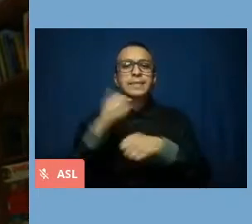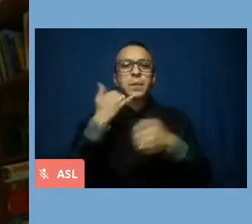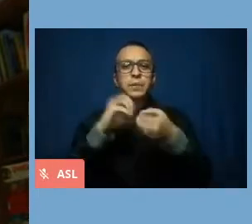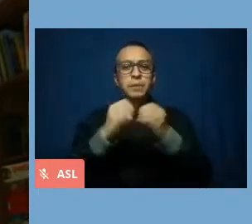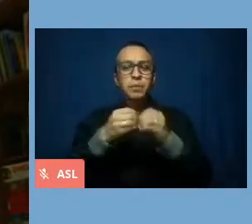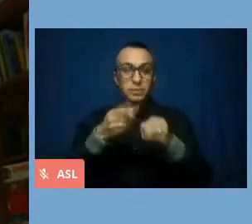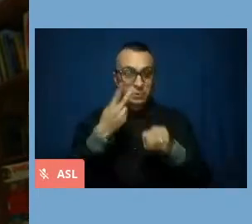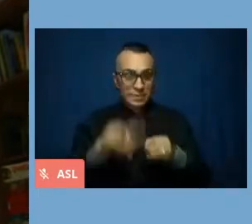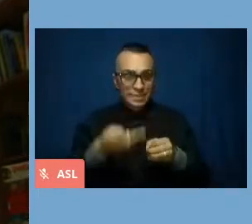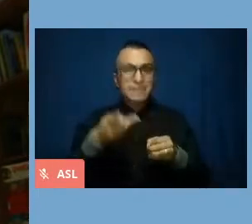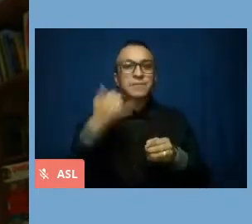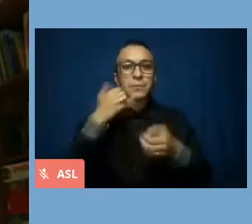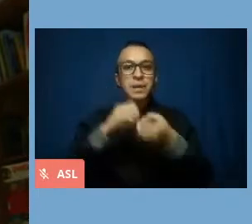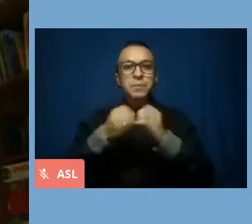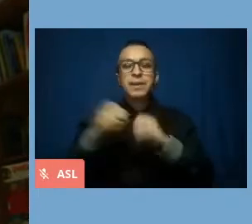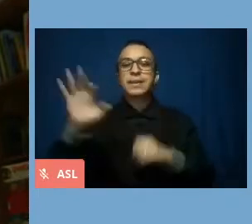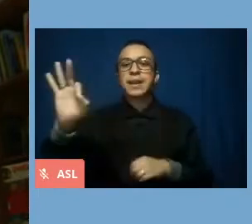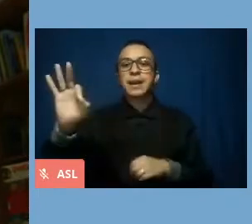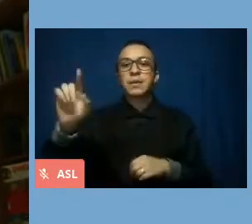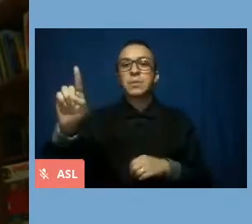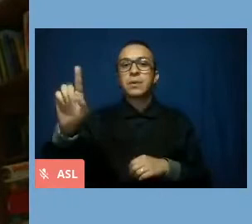banner,